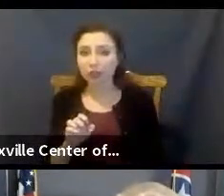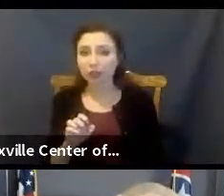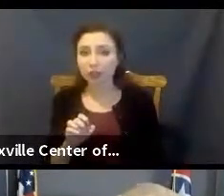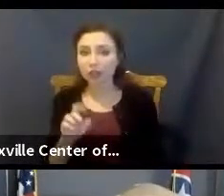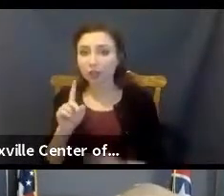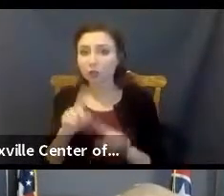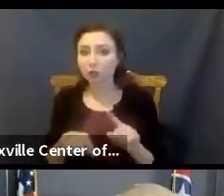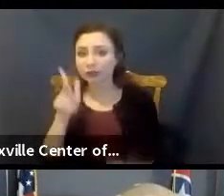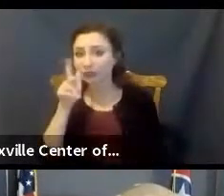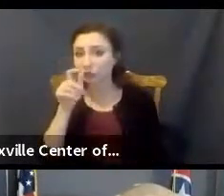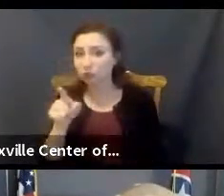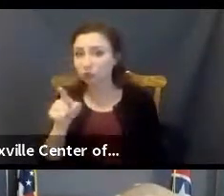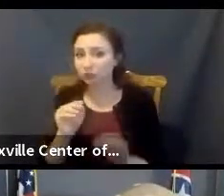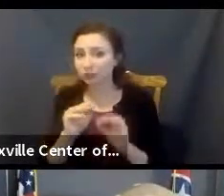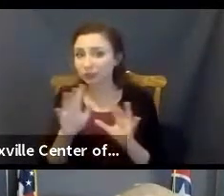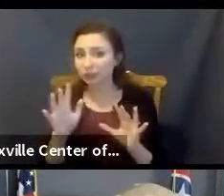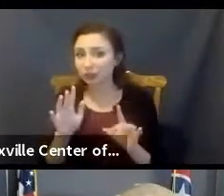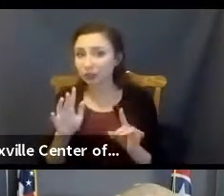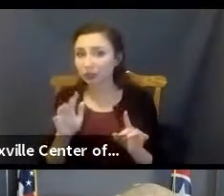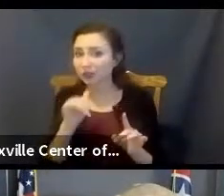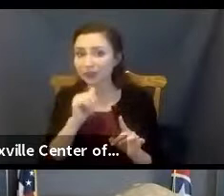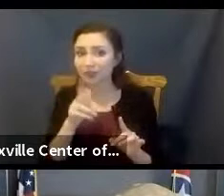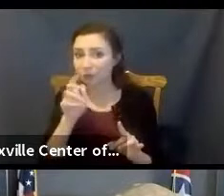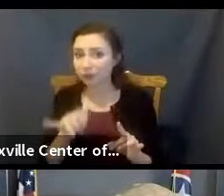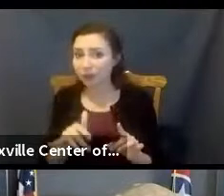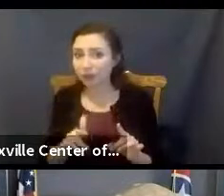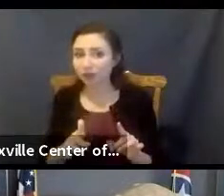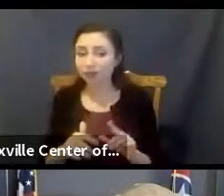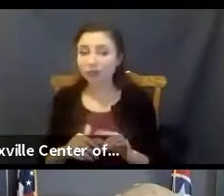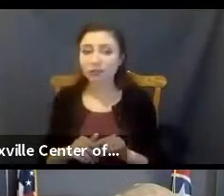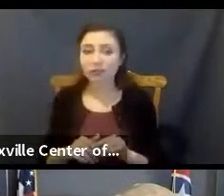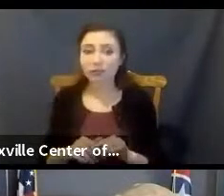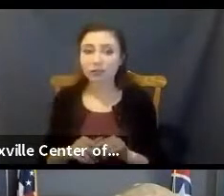I couldn't hear you very well. Yeah, I didn't hear that.